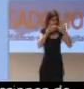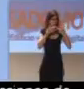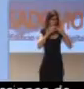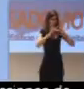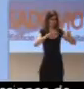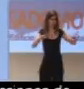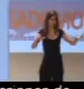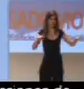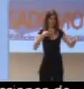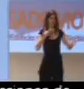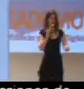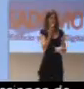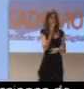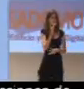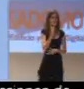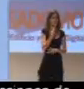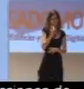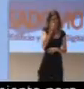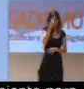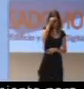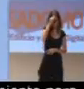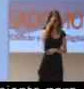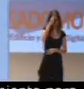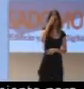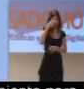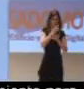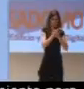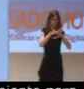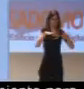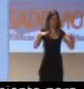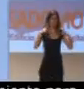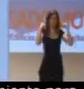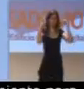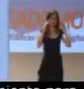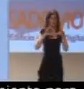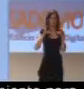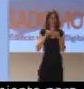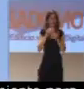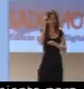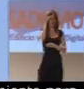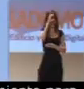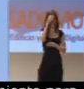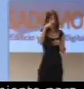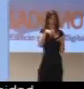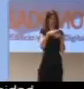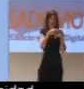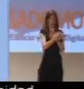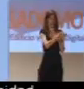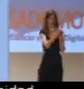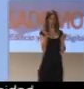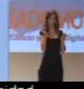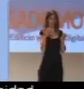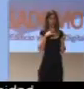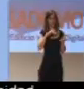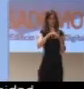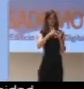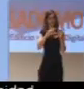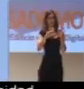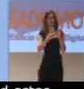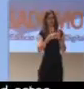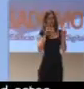create a number of actions for disseminations to transfer our